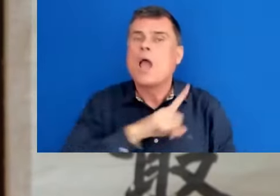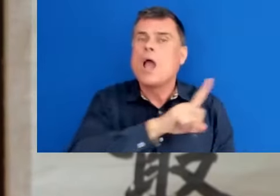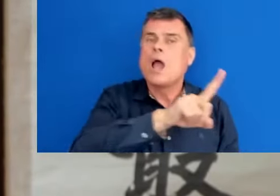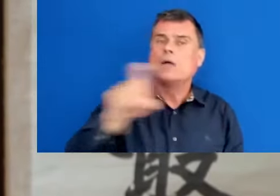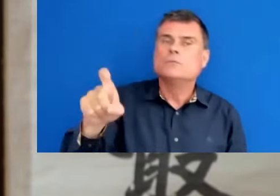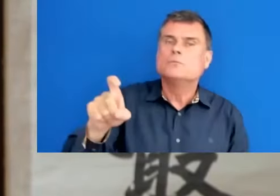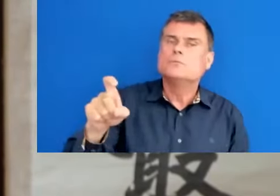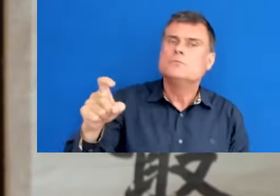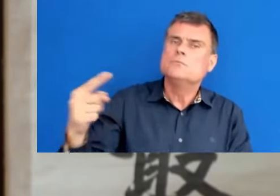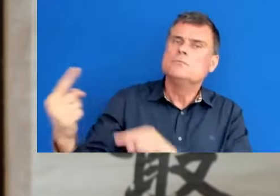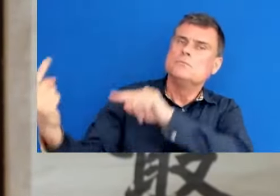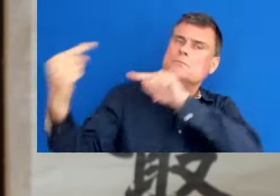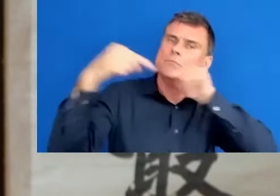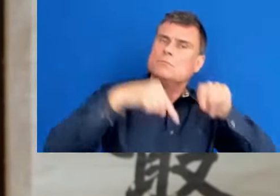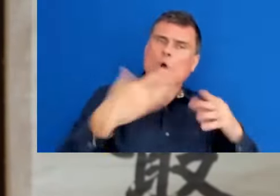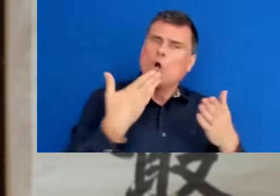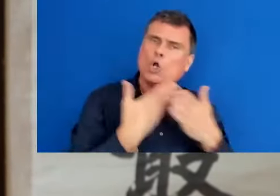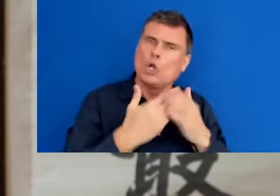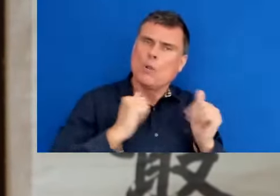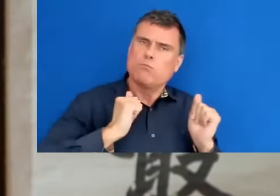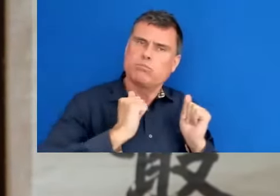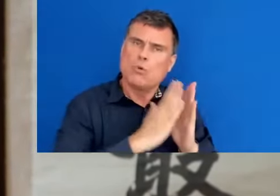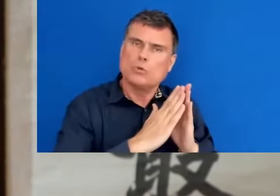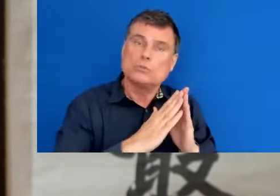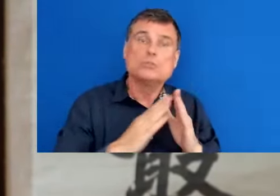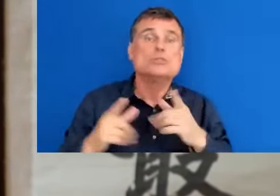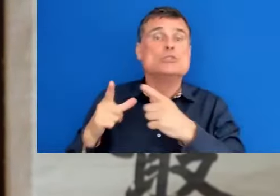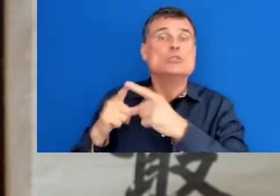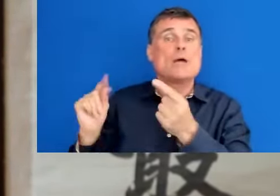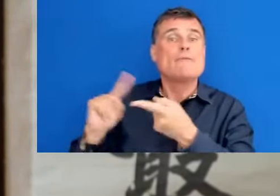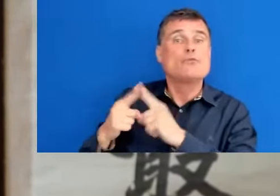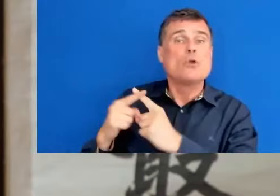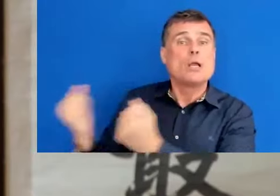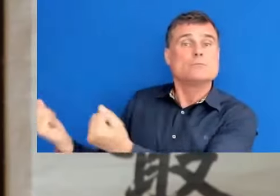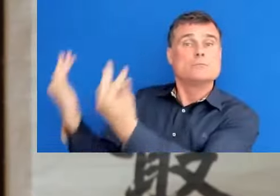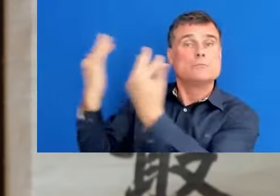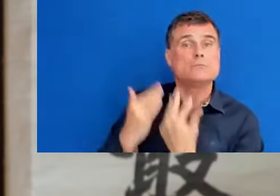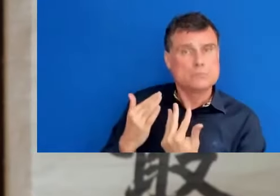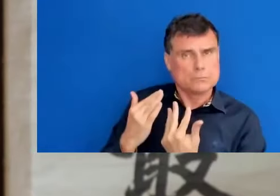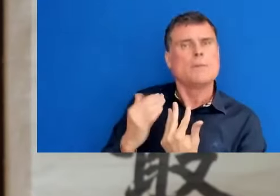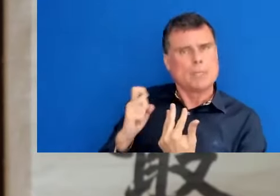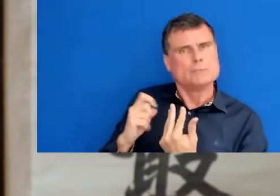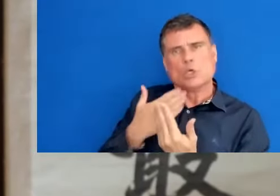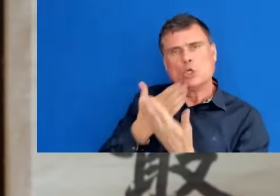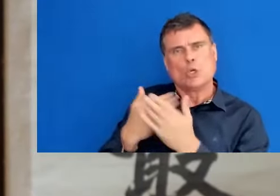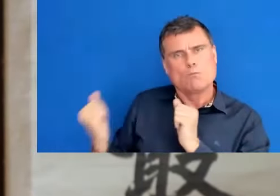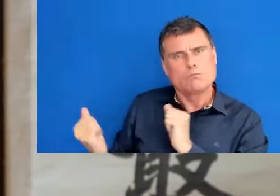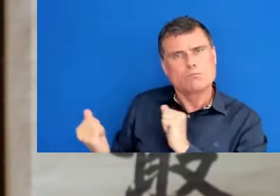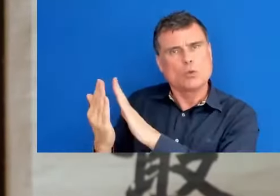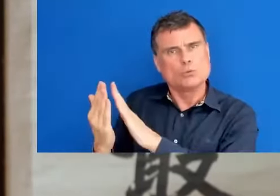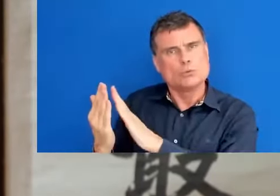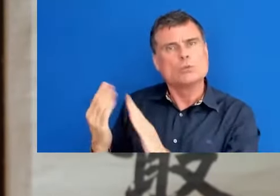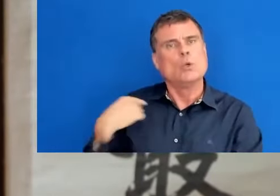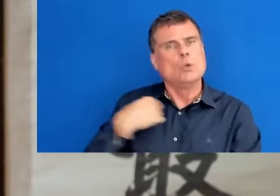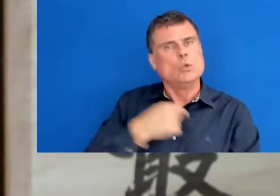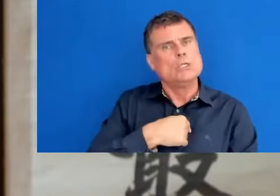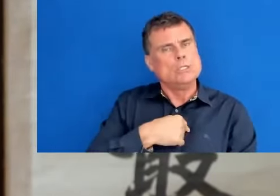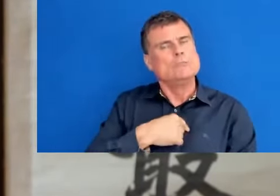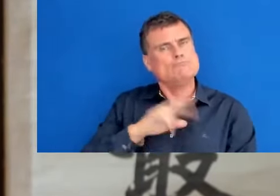way? And our Japanese friends came here in a good way and were treated much the same way as us. So we